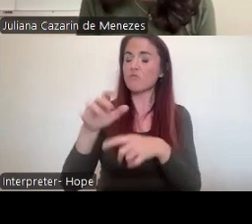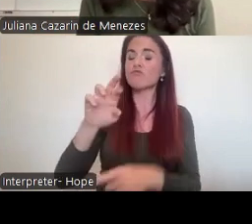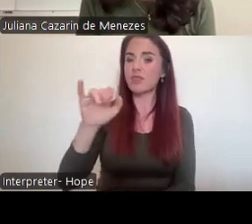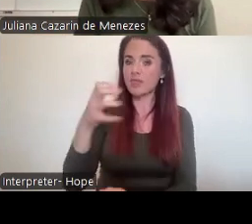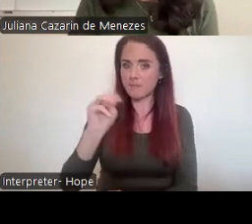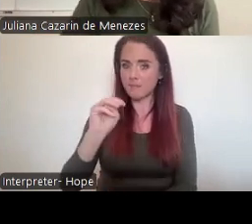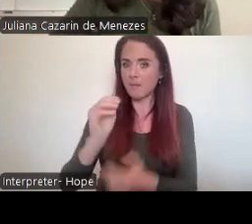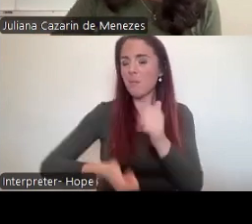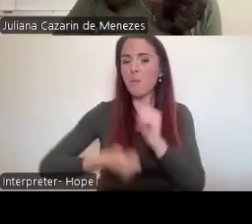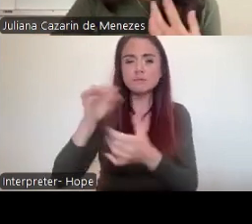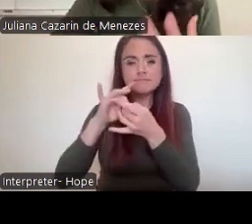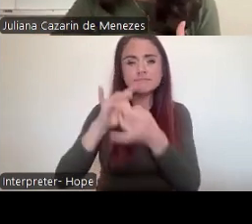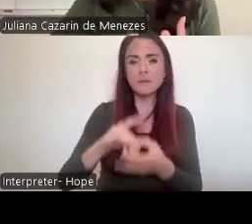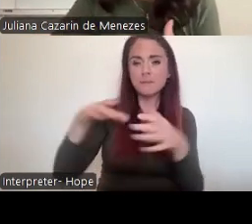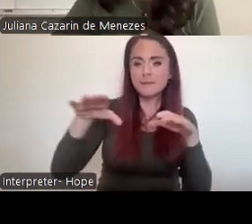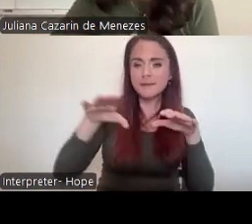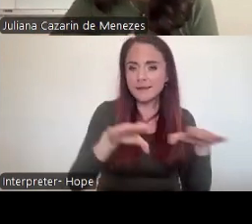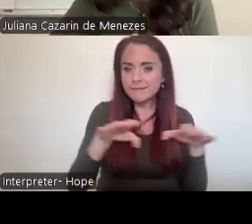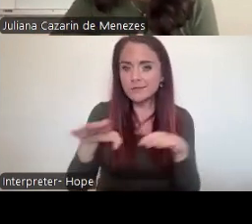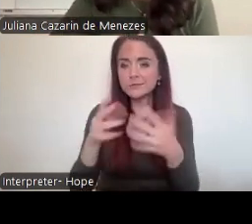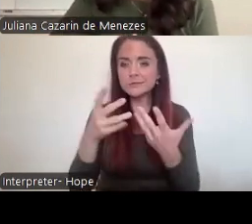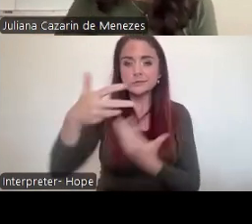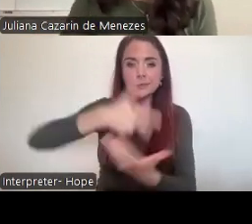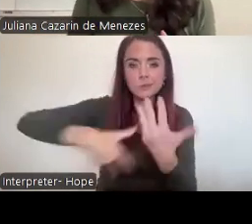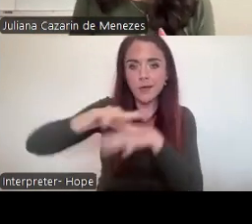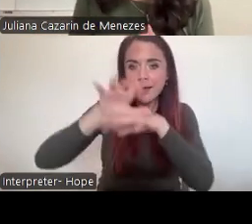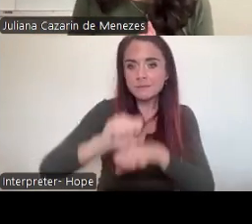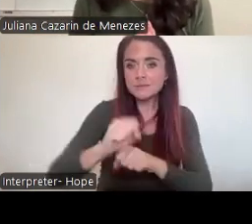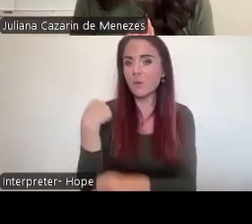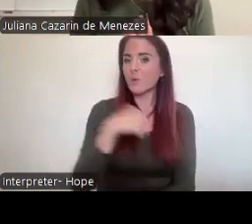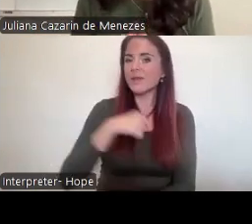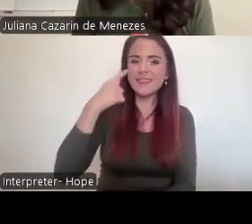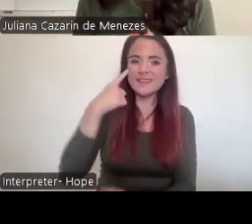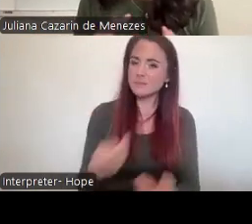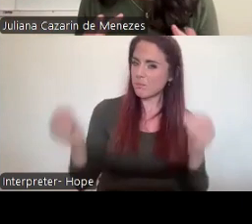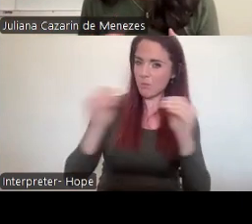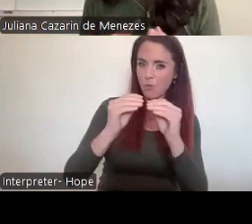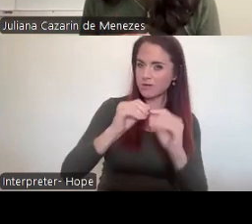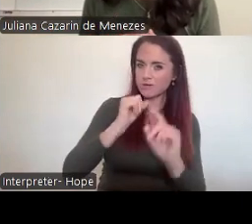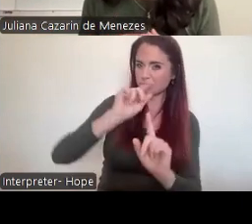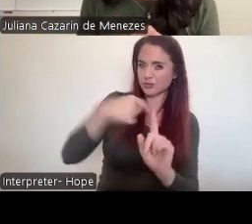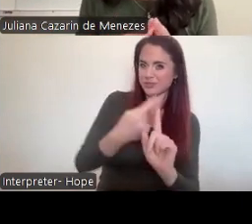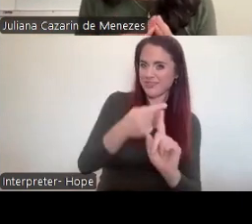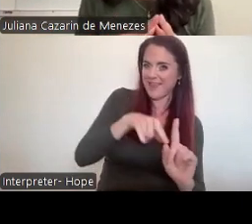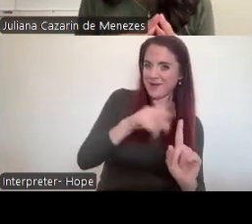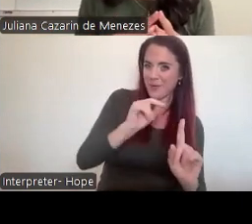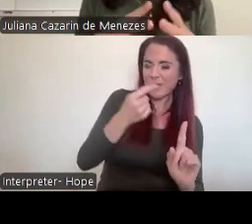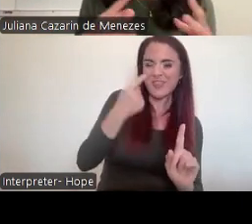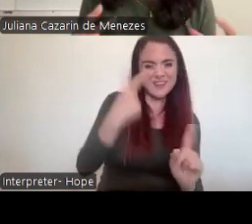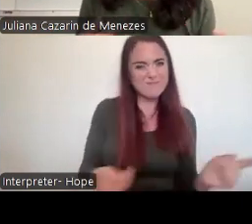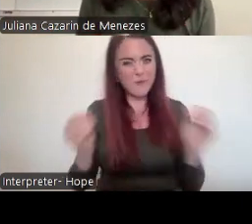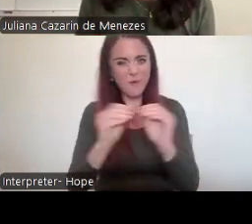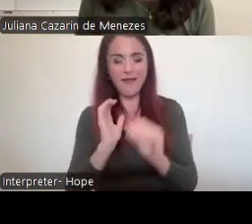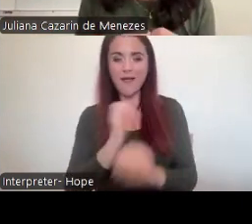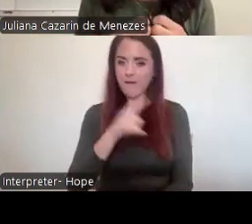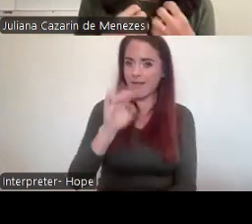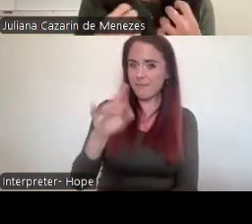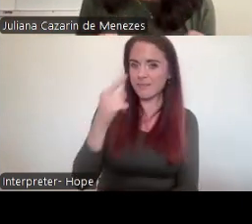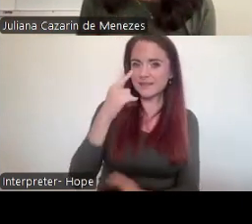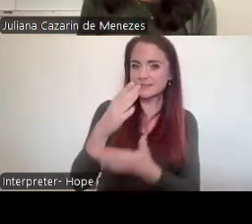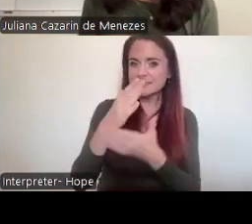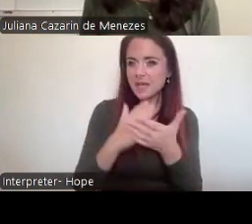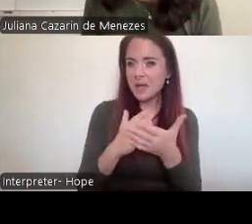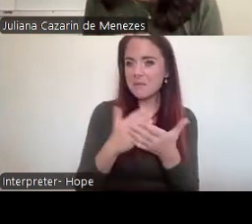and social habits, but we think there is more than that. So in the lab, we think that there are some features or